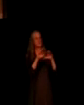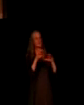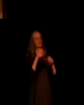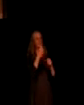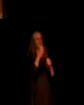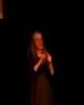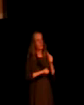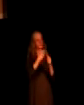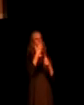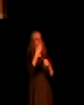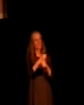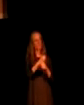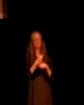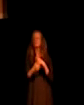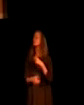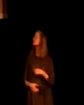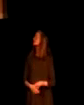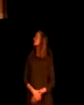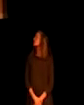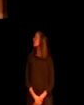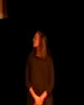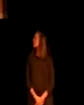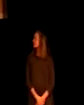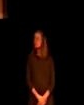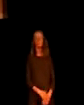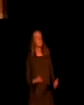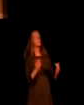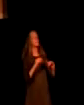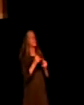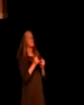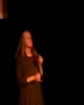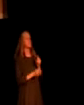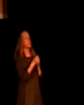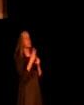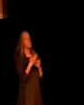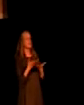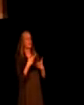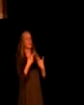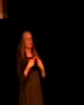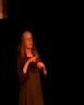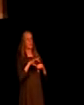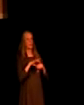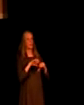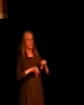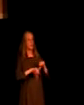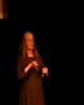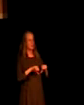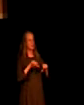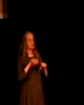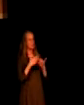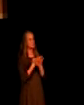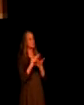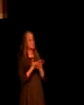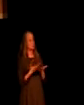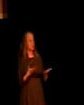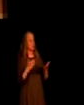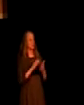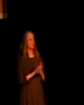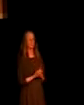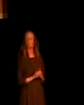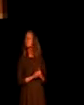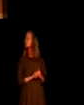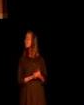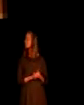is this graph right here. Now, a couple last things on Earth science that are new. One of